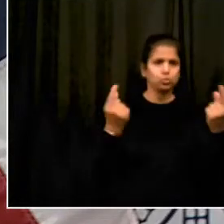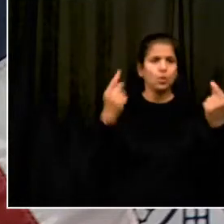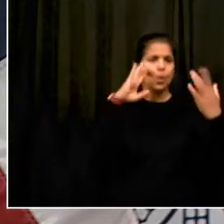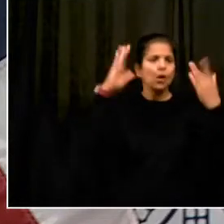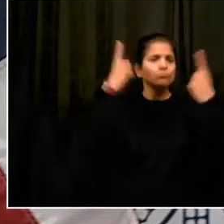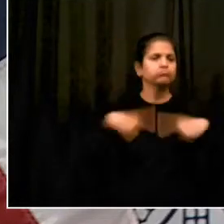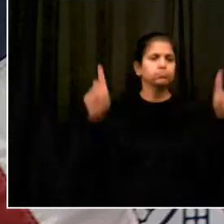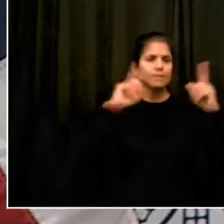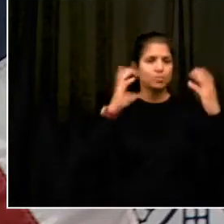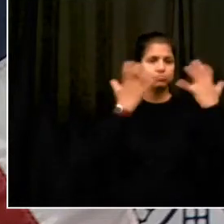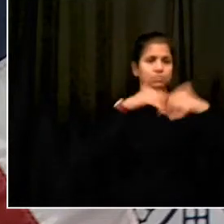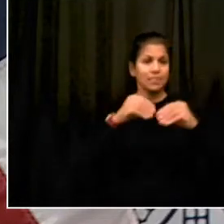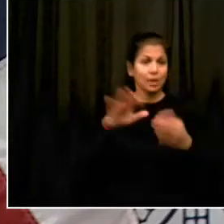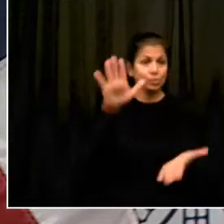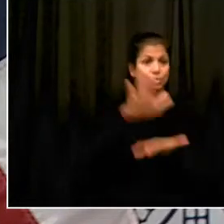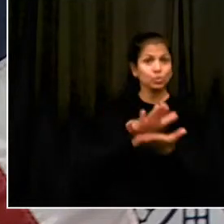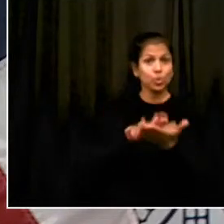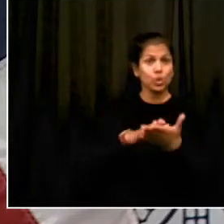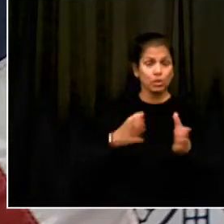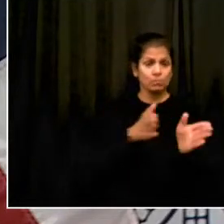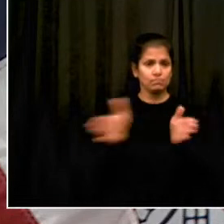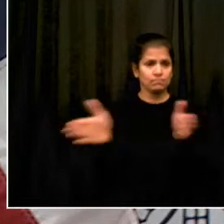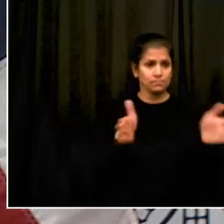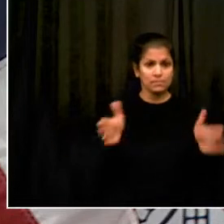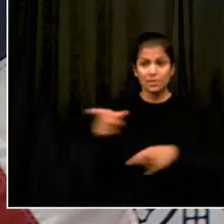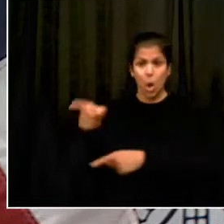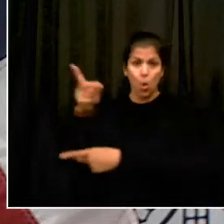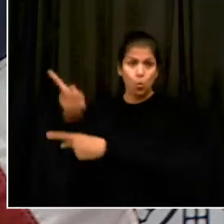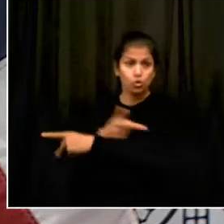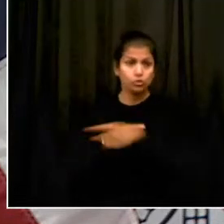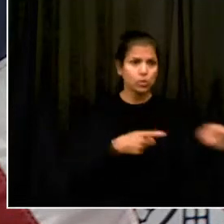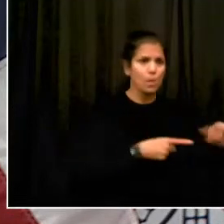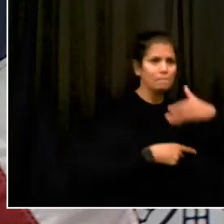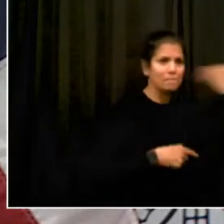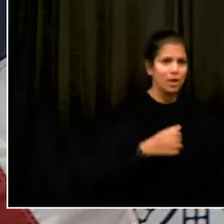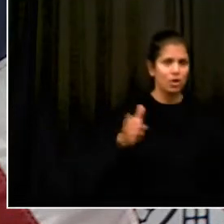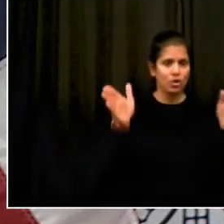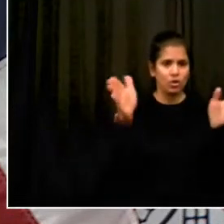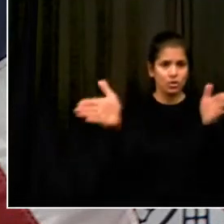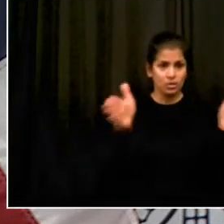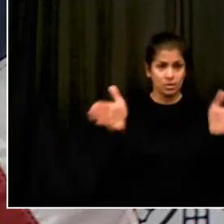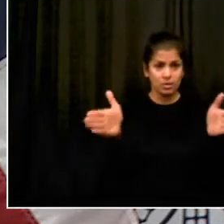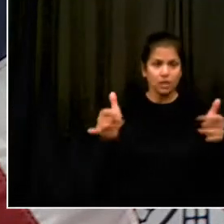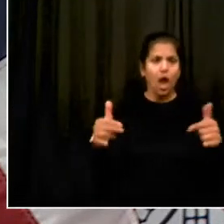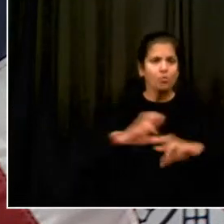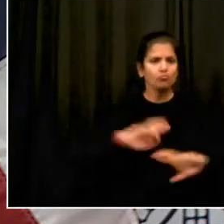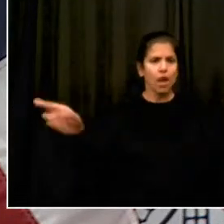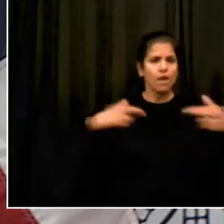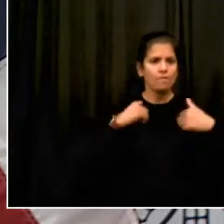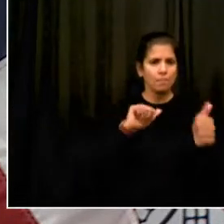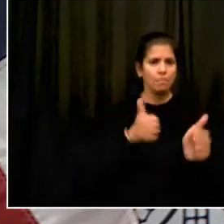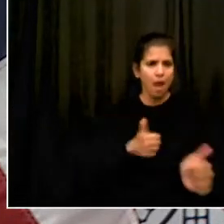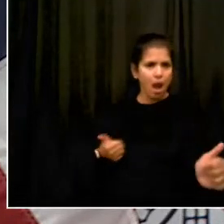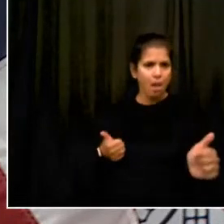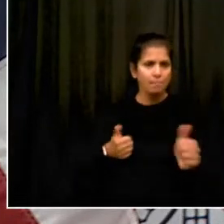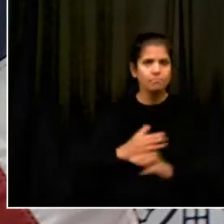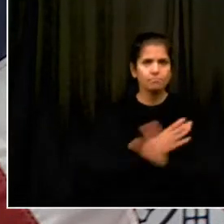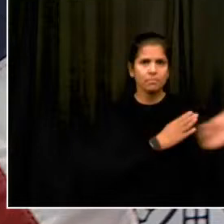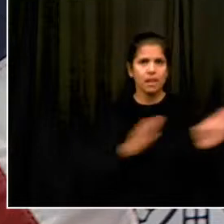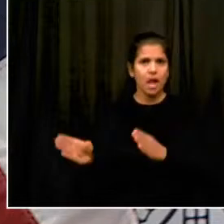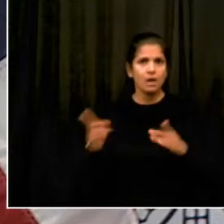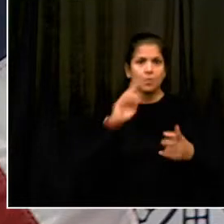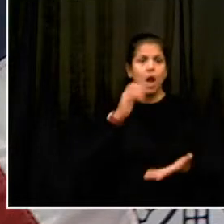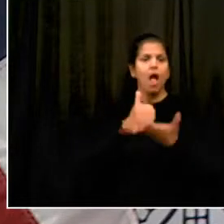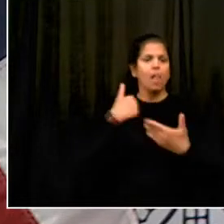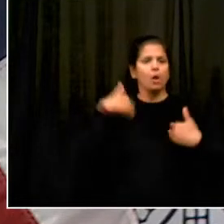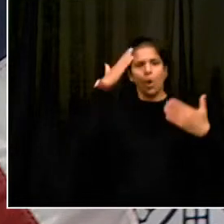heavy emphasis on testing, and you continually reinforce those health and safety measures, you monitor carefully with the